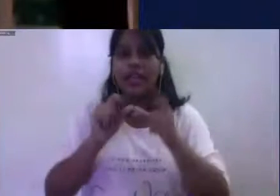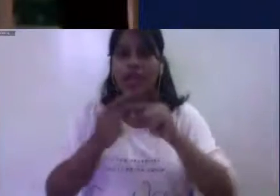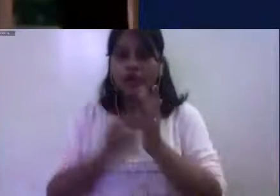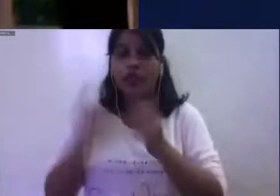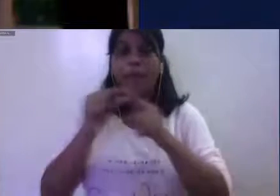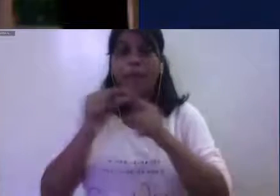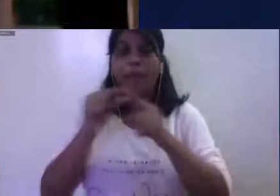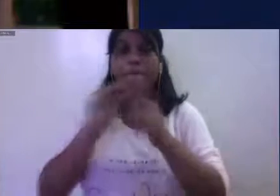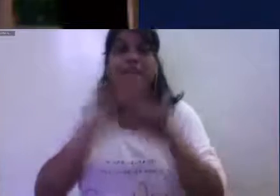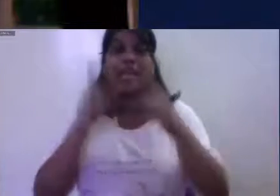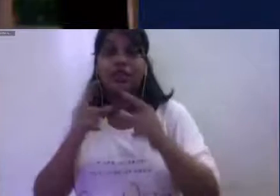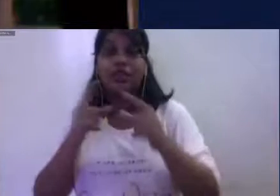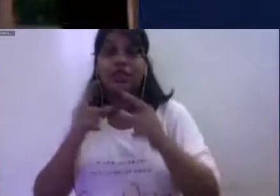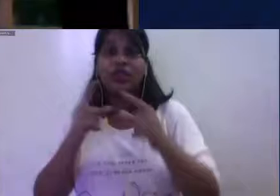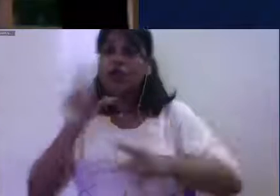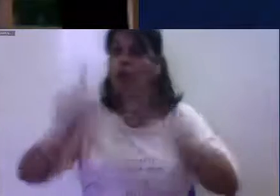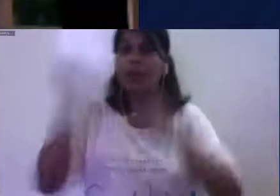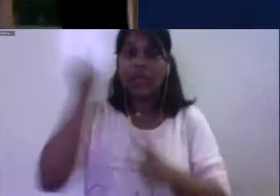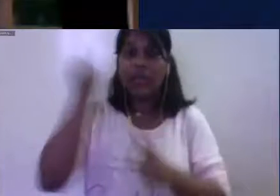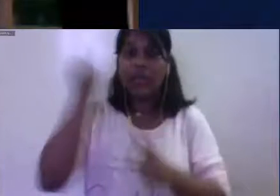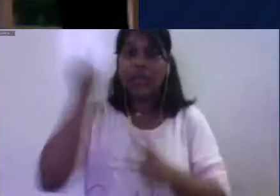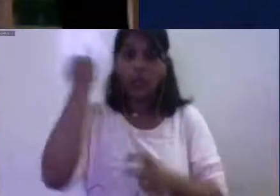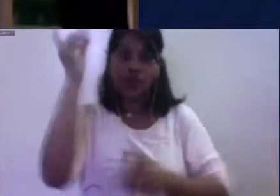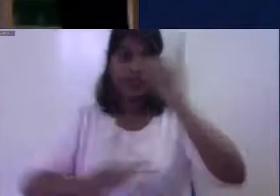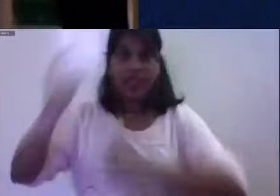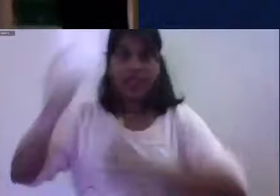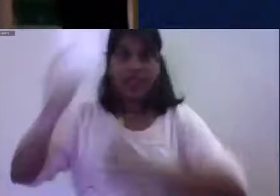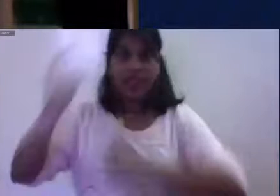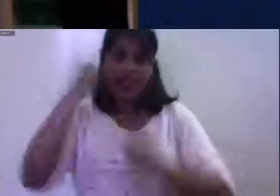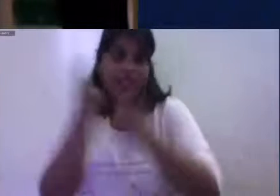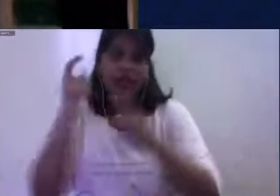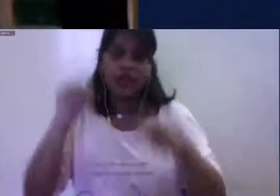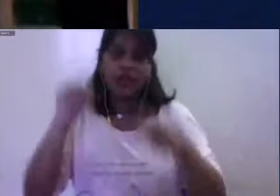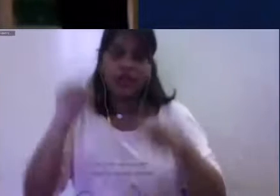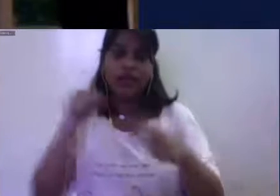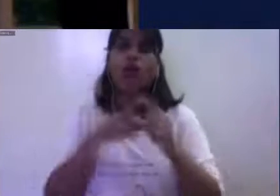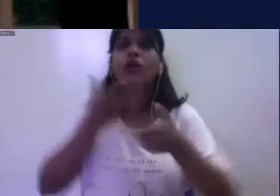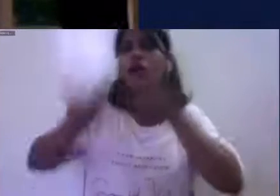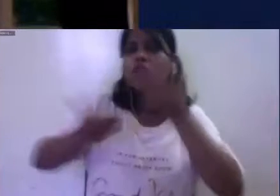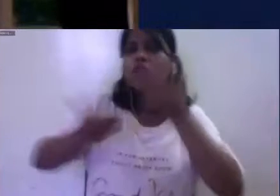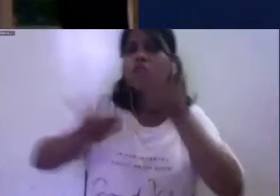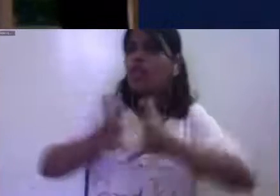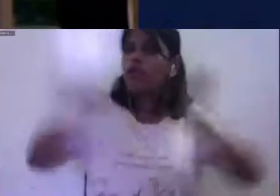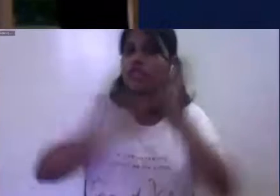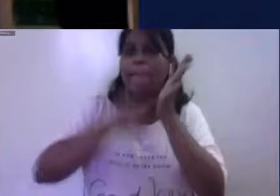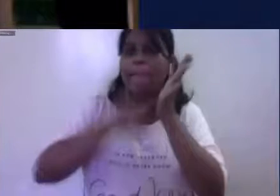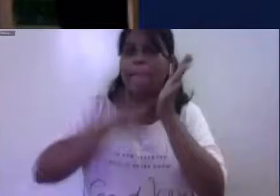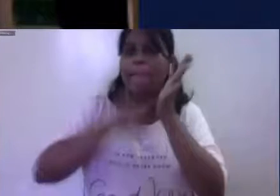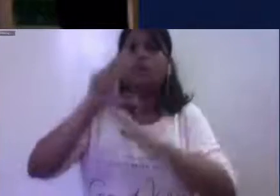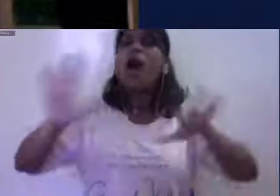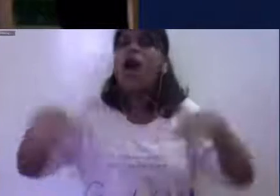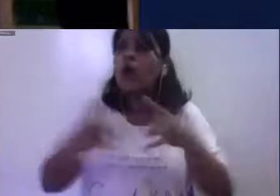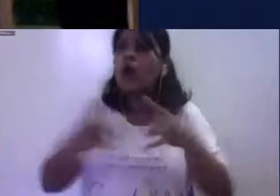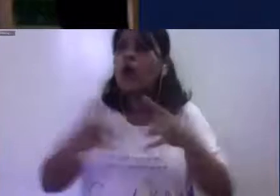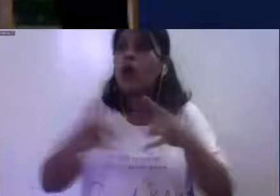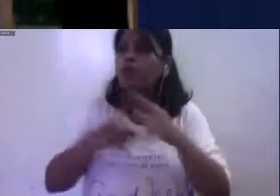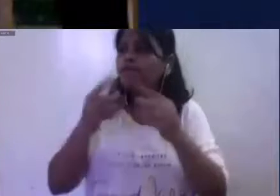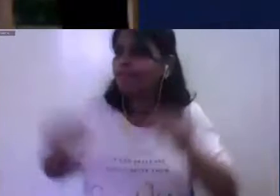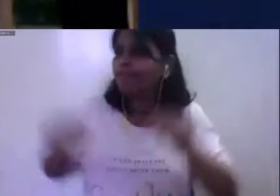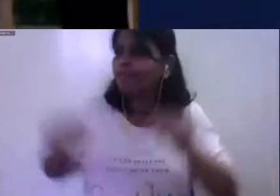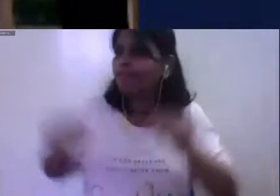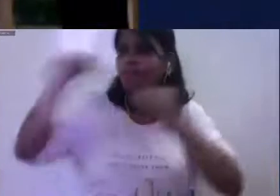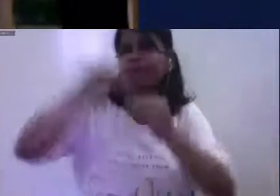innovation and design thinking, and he currently consults large corporates on how to enhance their